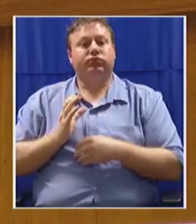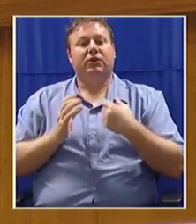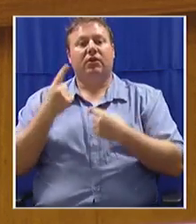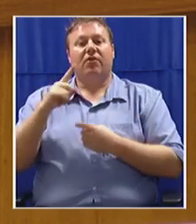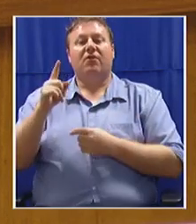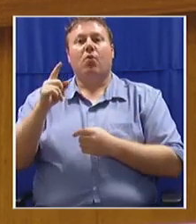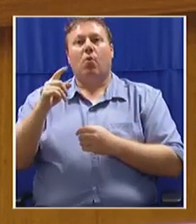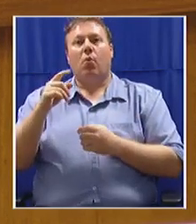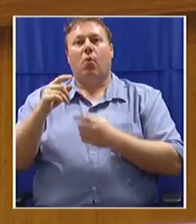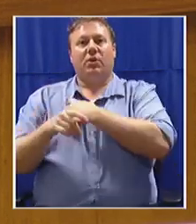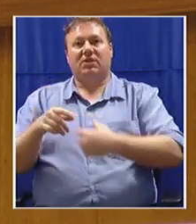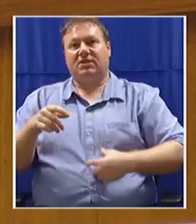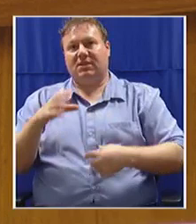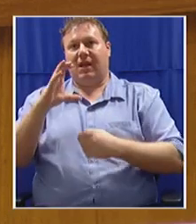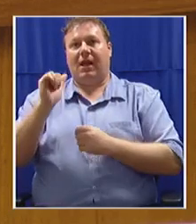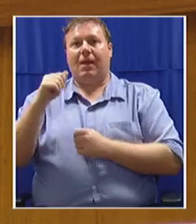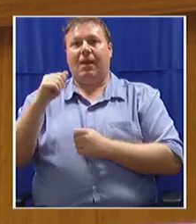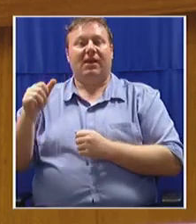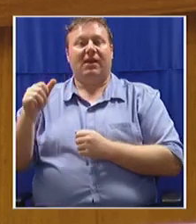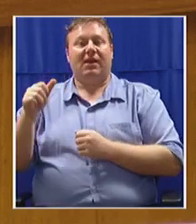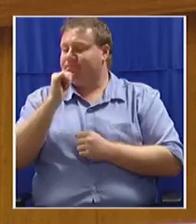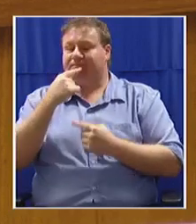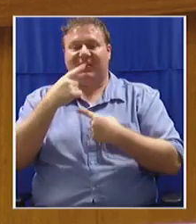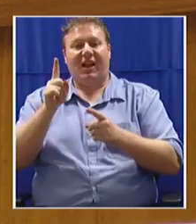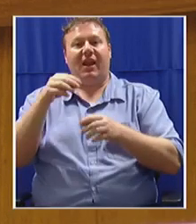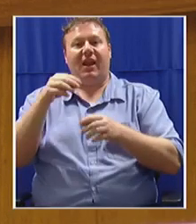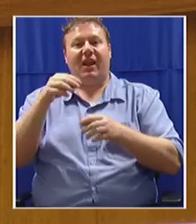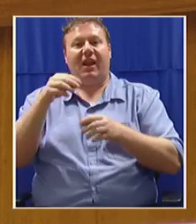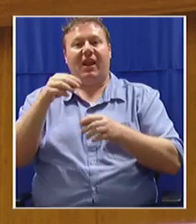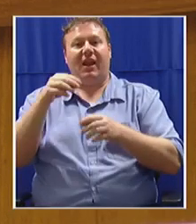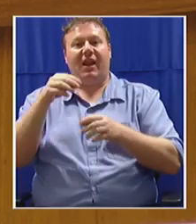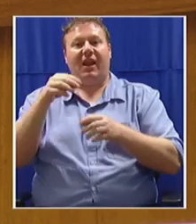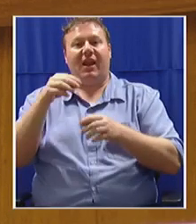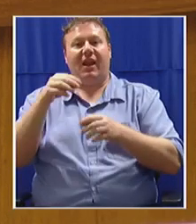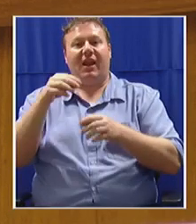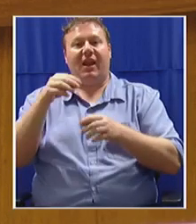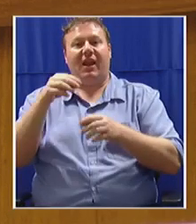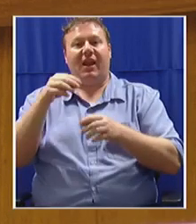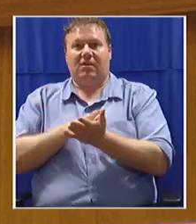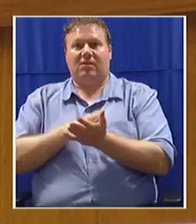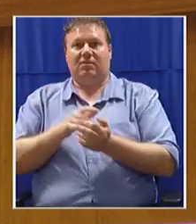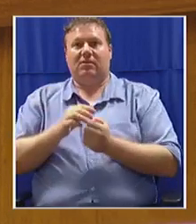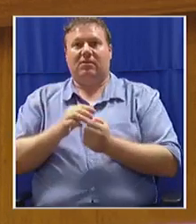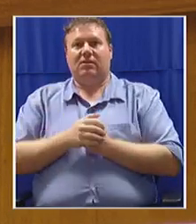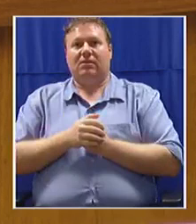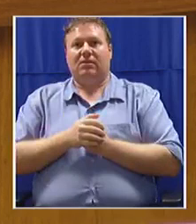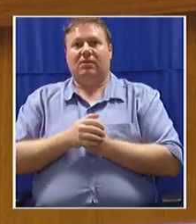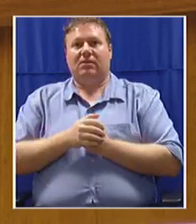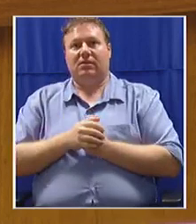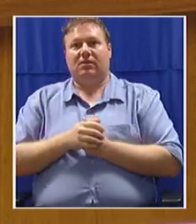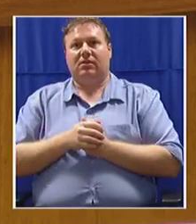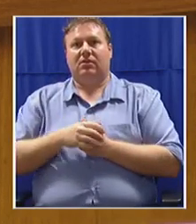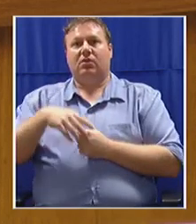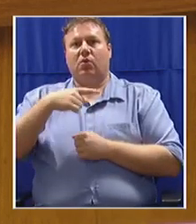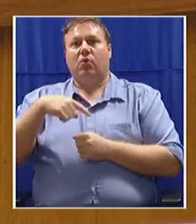presidential campaign. He did not declare it in parliament. That's illegal. So unequivocally, we make the